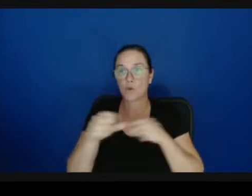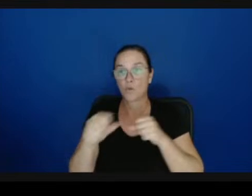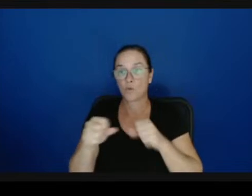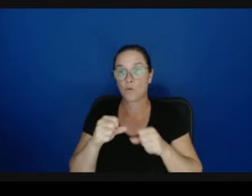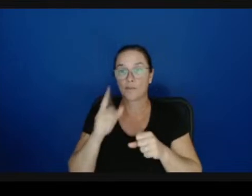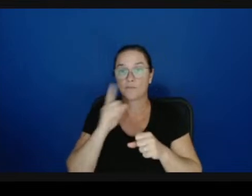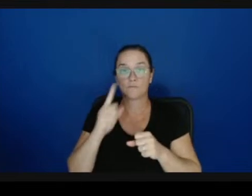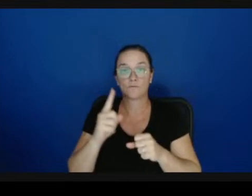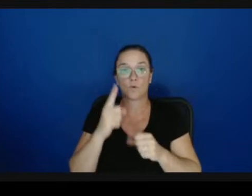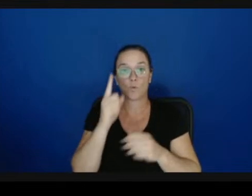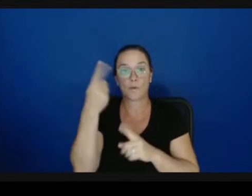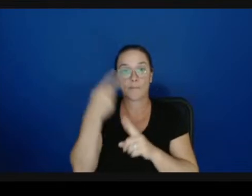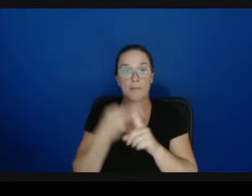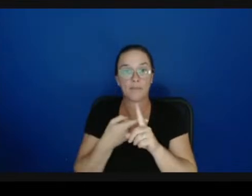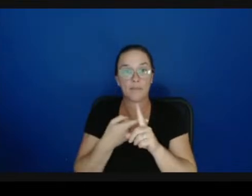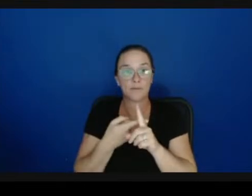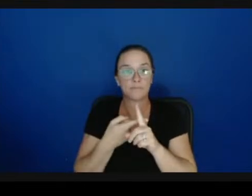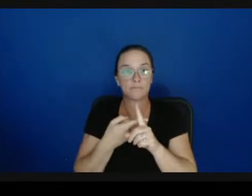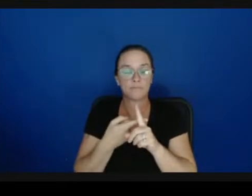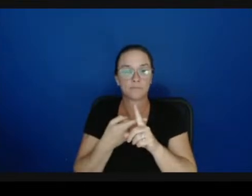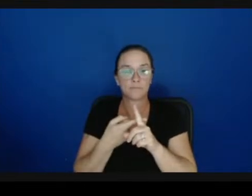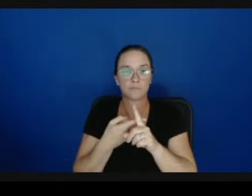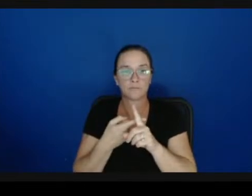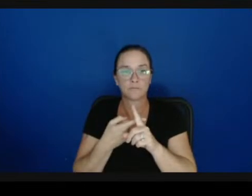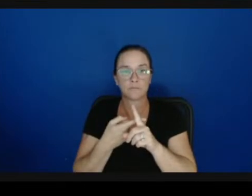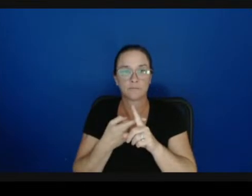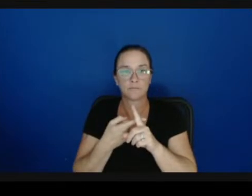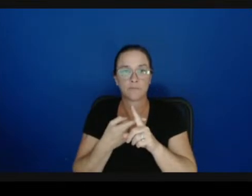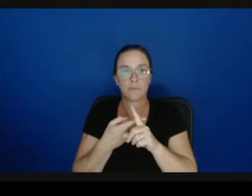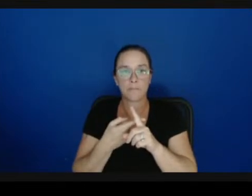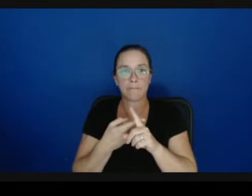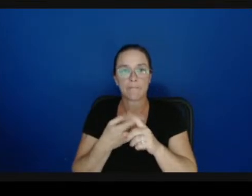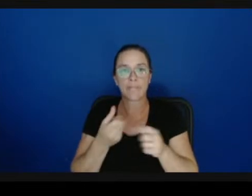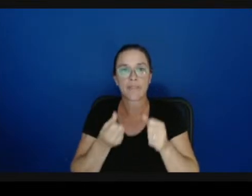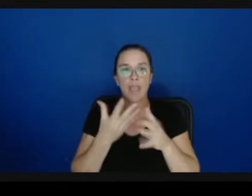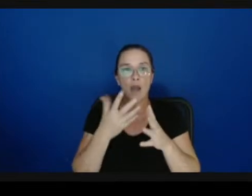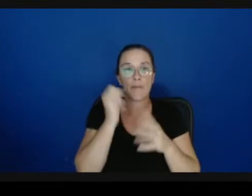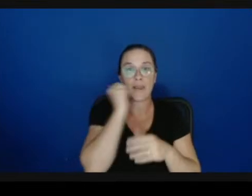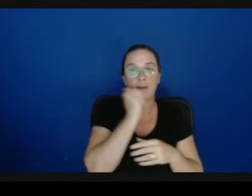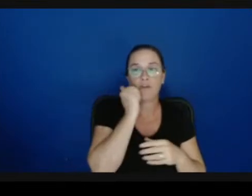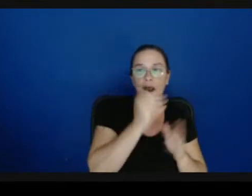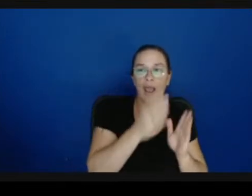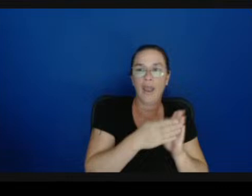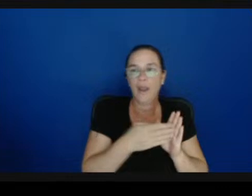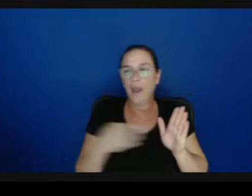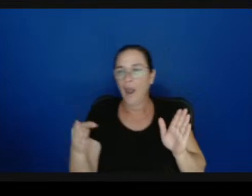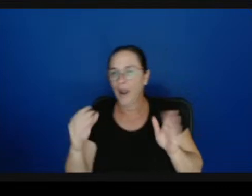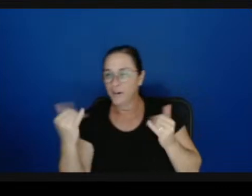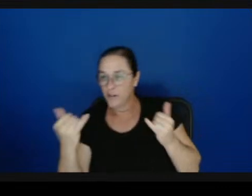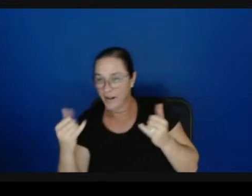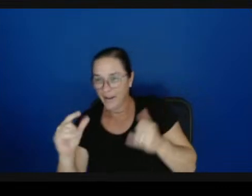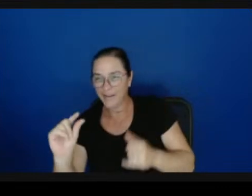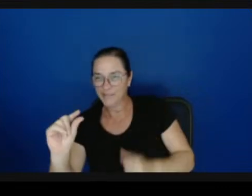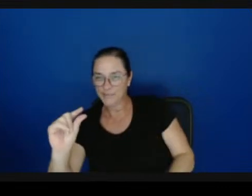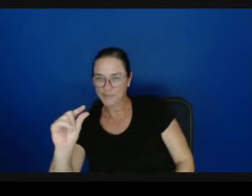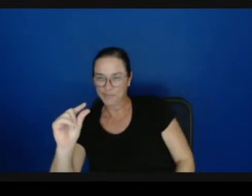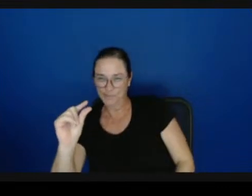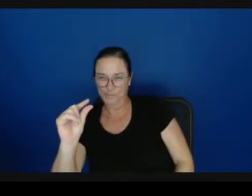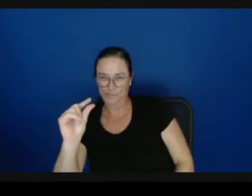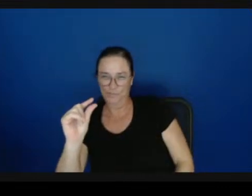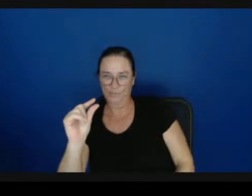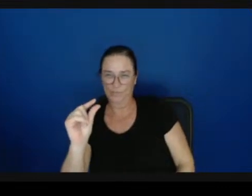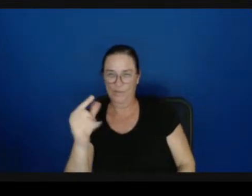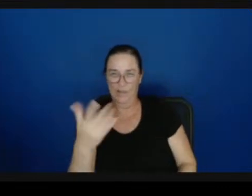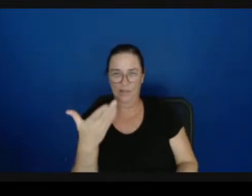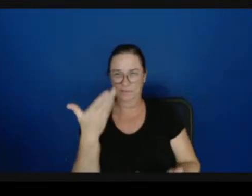month, earthquakes per day. And our current day is this little bar way down here. It's almost not showing